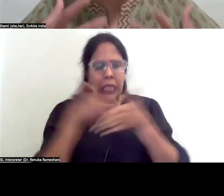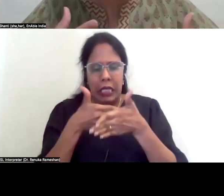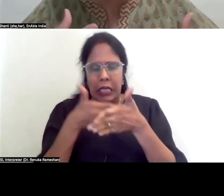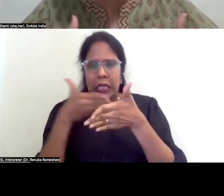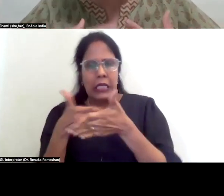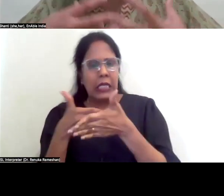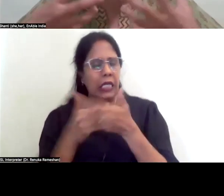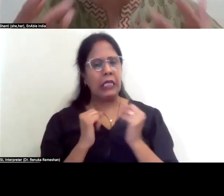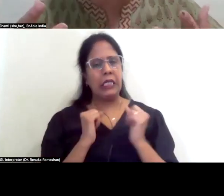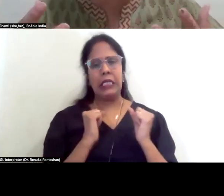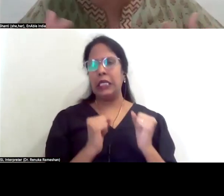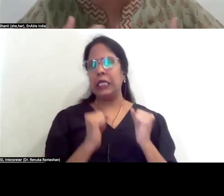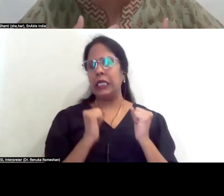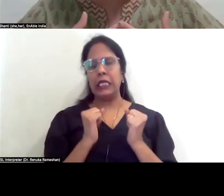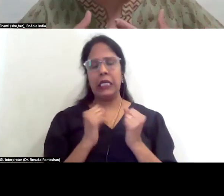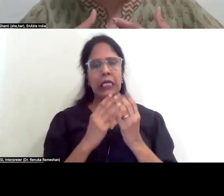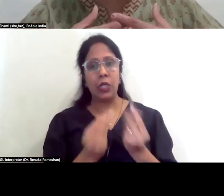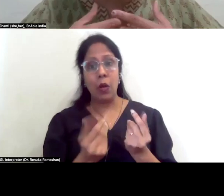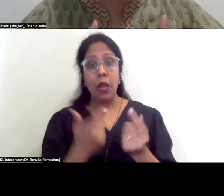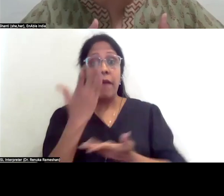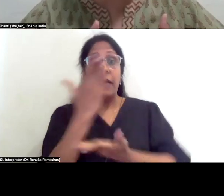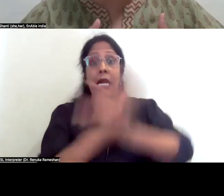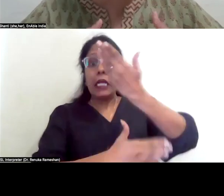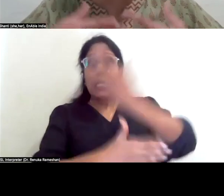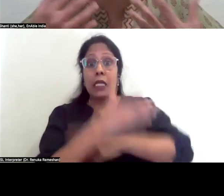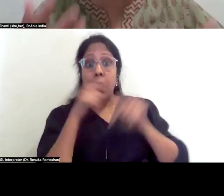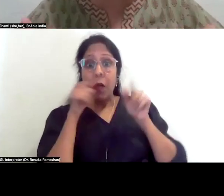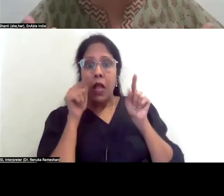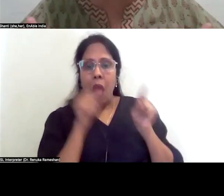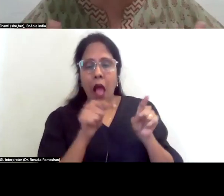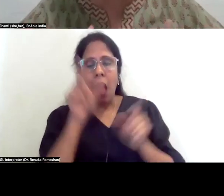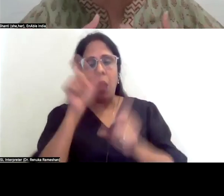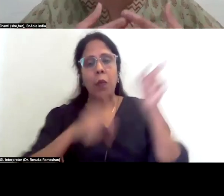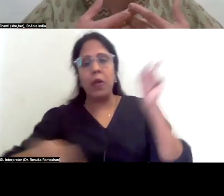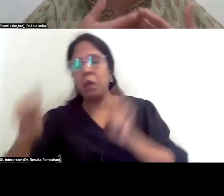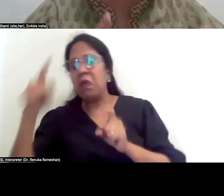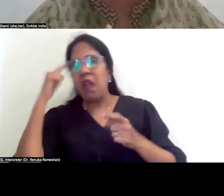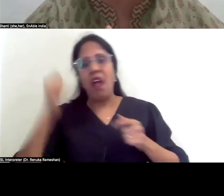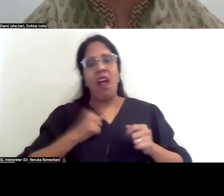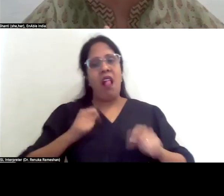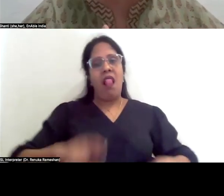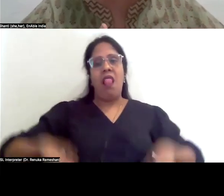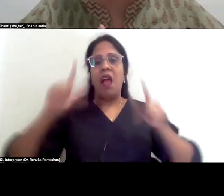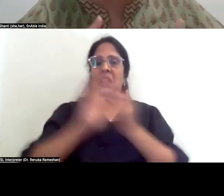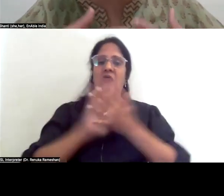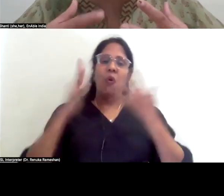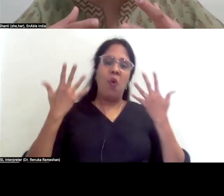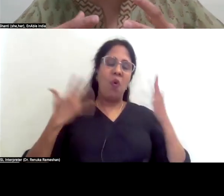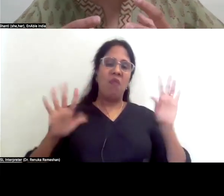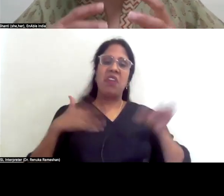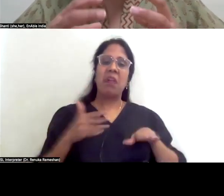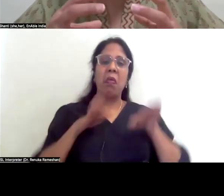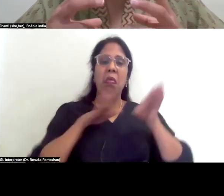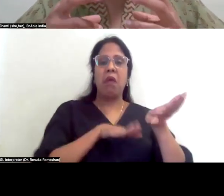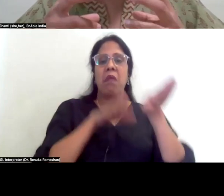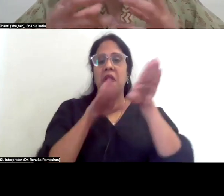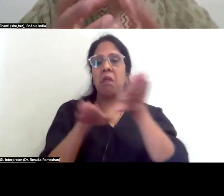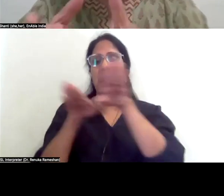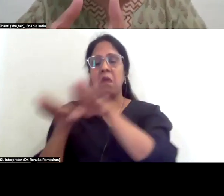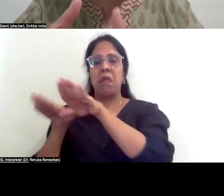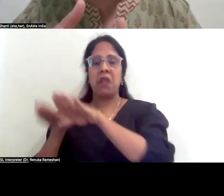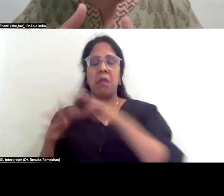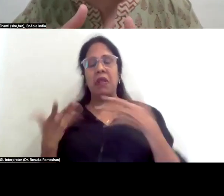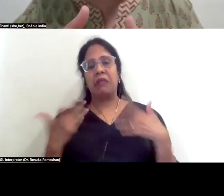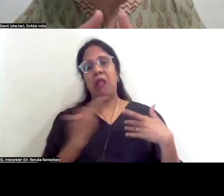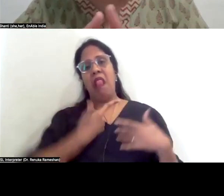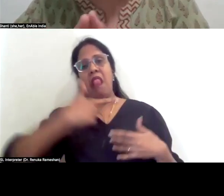handle. And then when it is disability, most people feel, oh, my life is over and I will be dependent. And